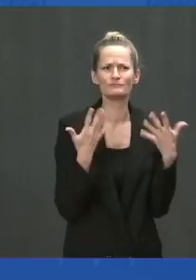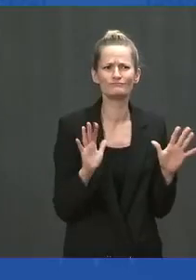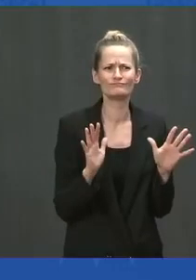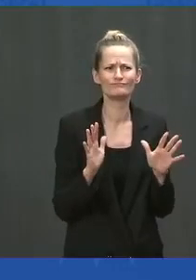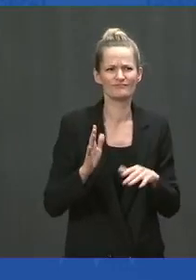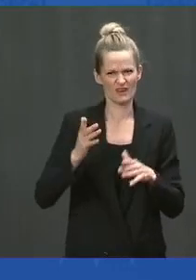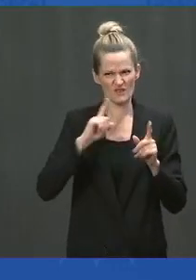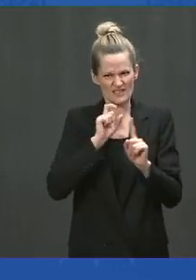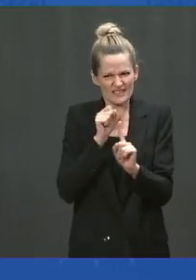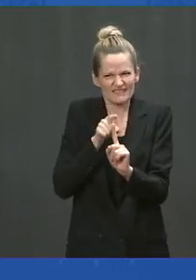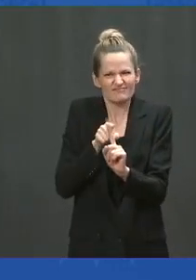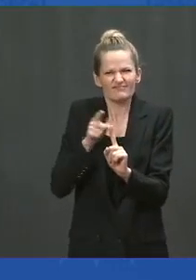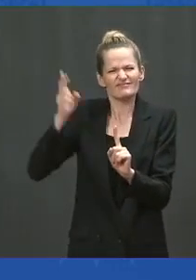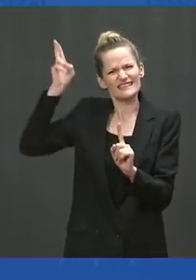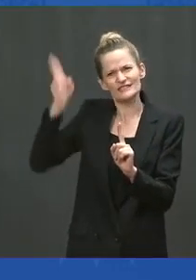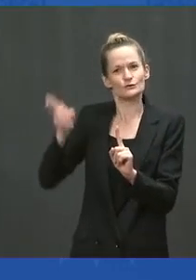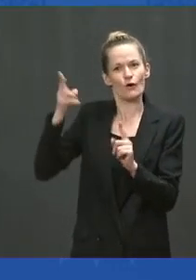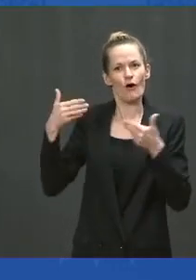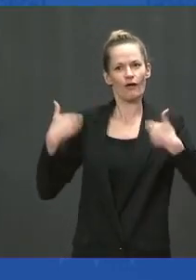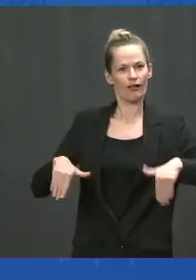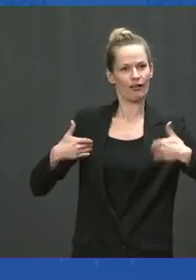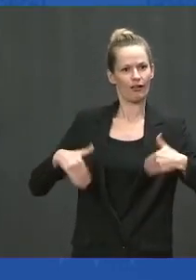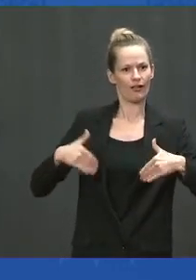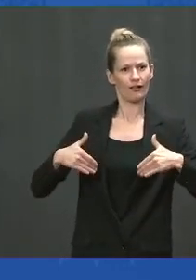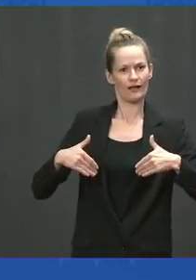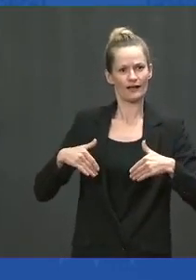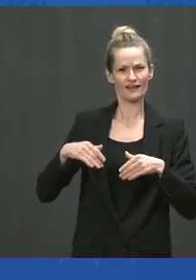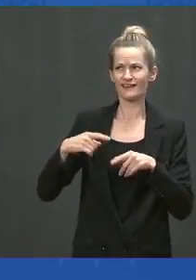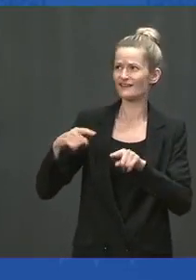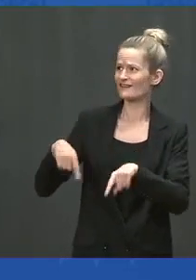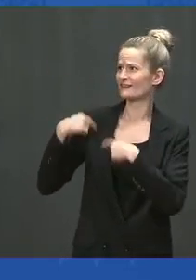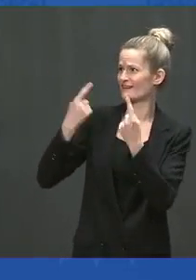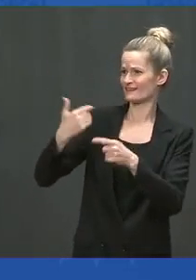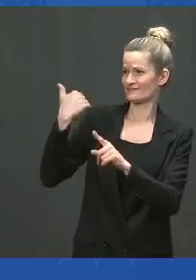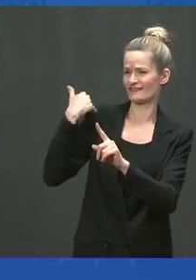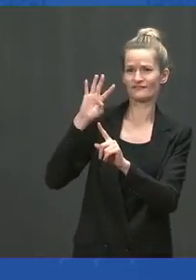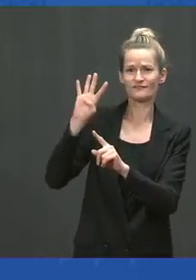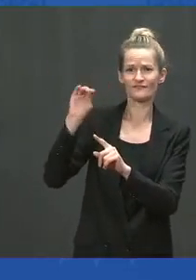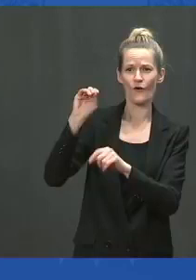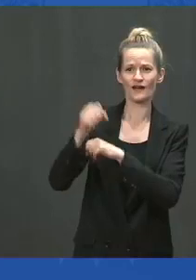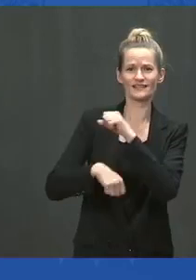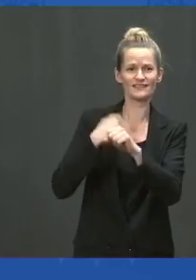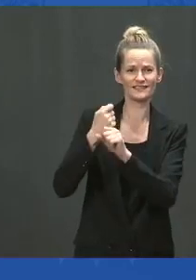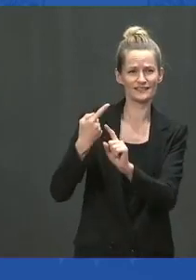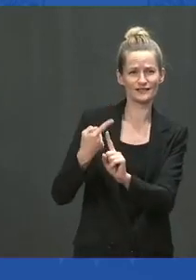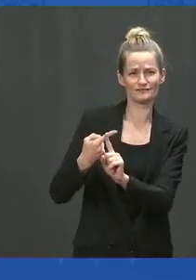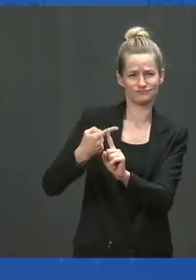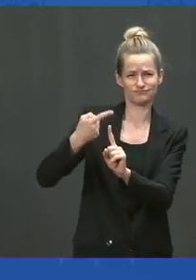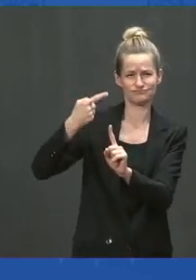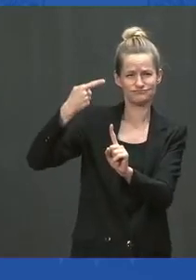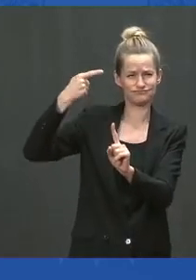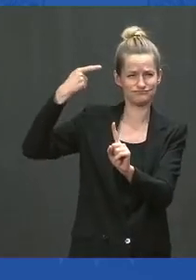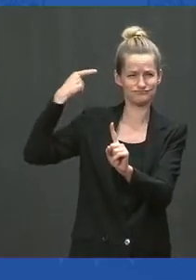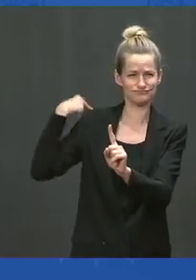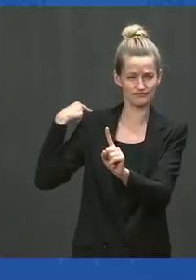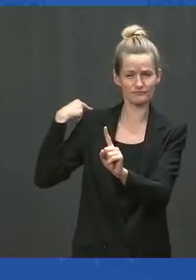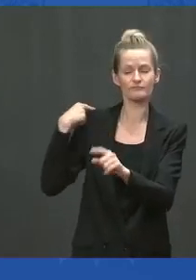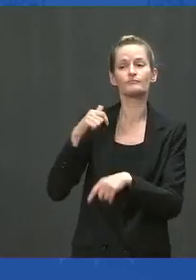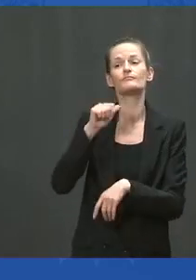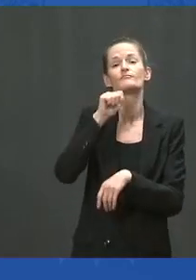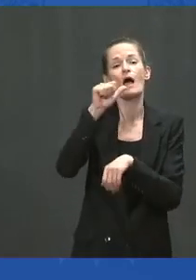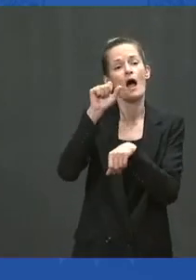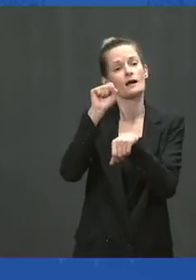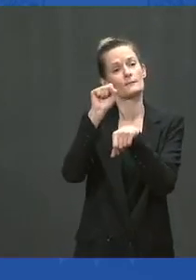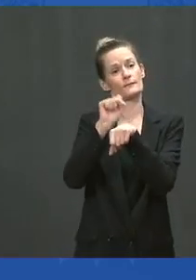The unemployment rate is the lowest since the pandemic hit. Black unemployment is down as well. Why? Because we